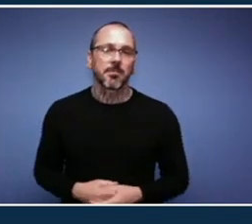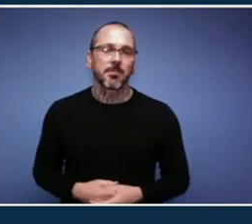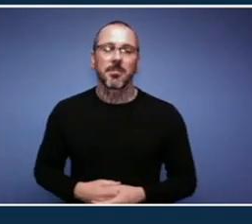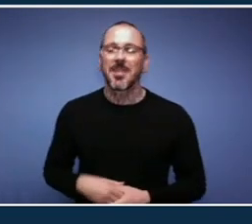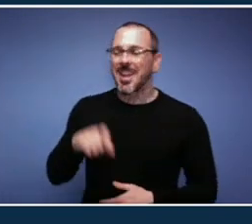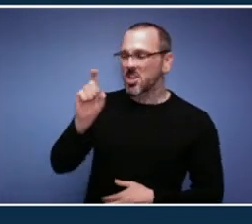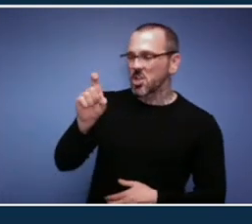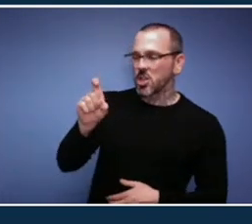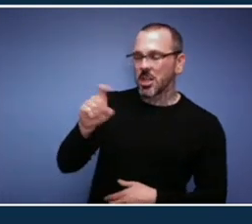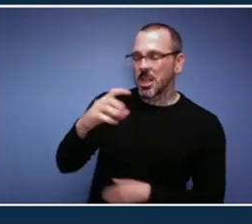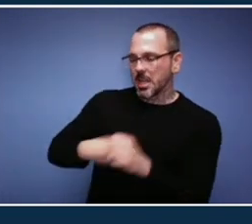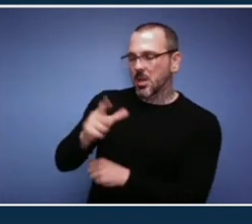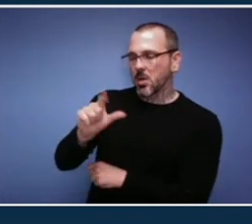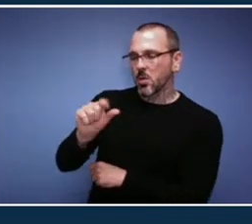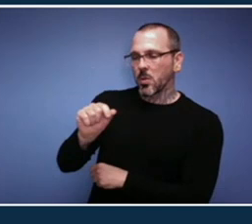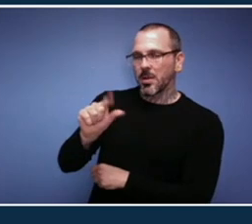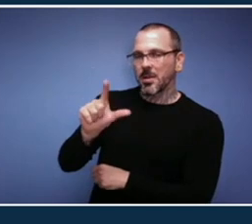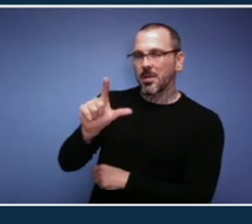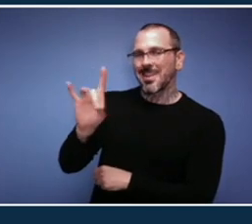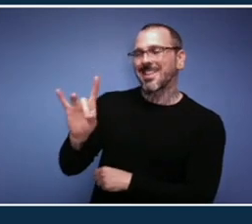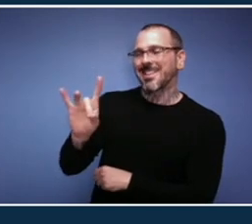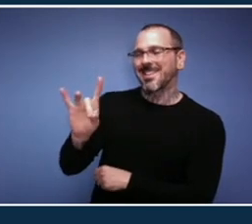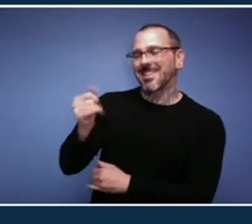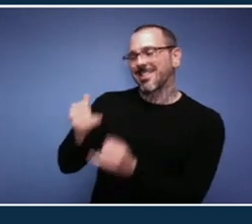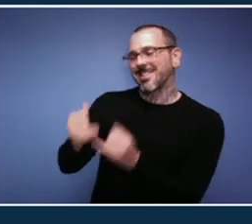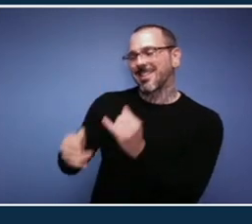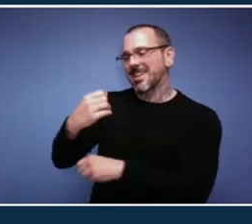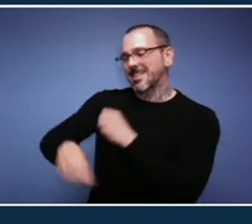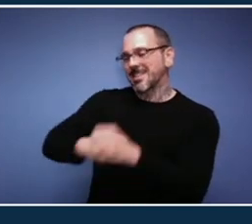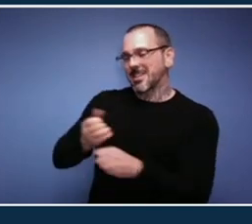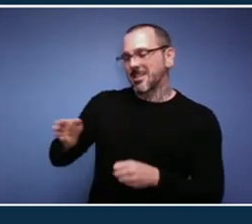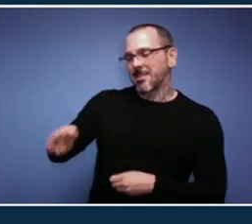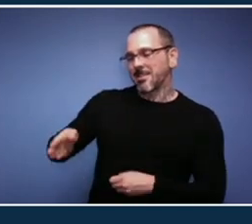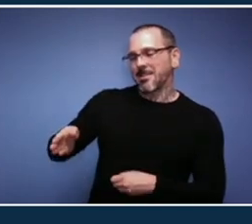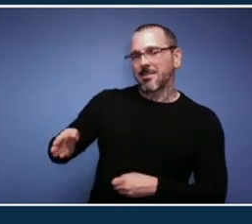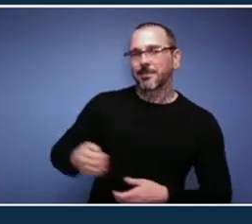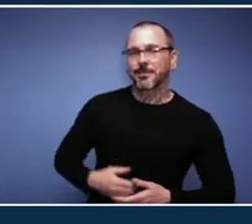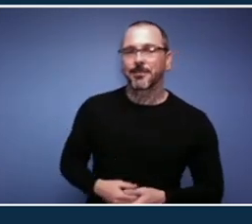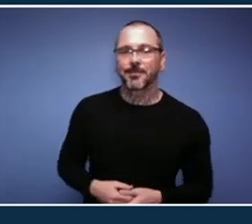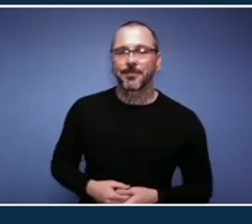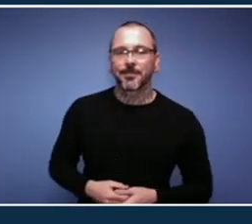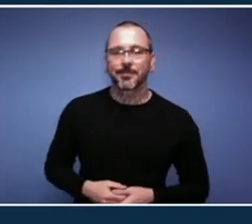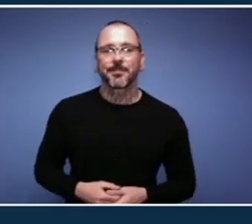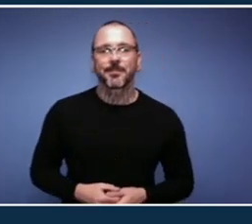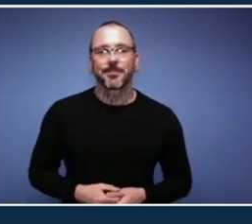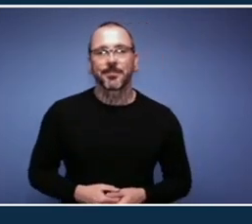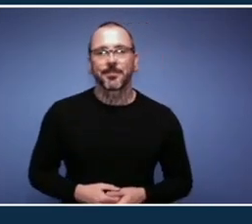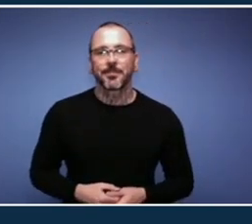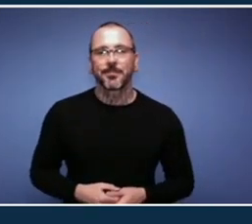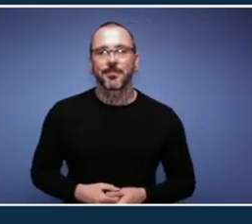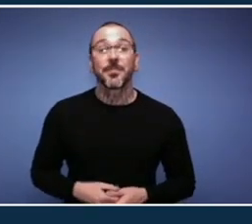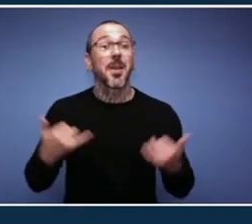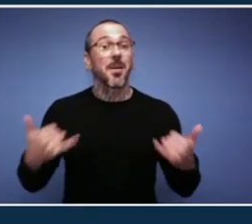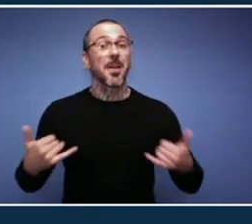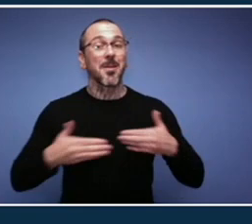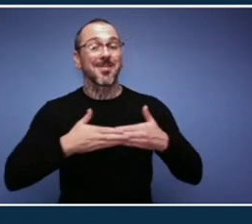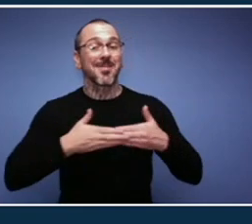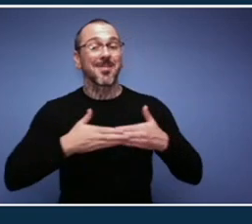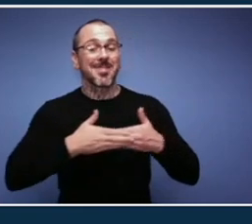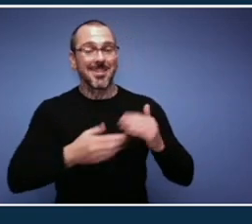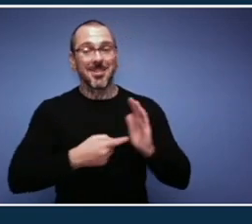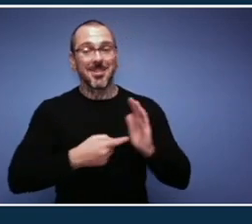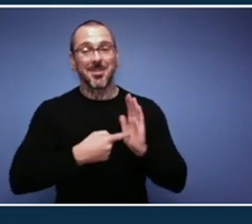well, I don't know. Yeah. So no one knows the future, things come up. So we have a slide to show you, just to give you a